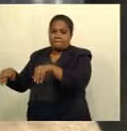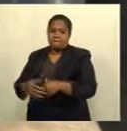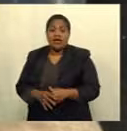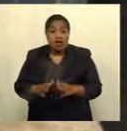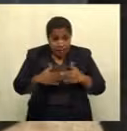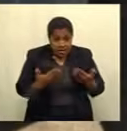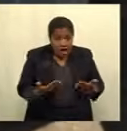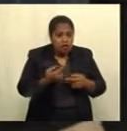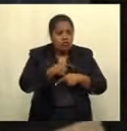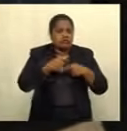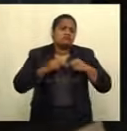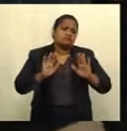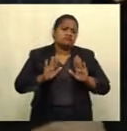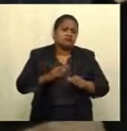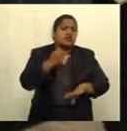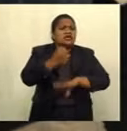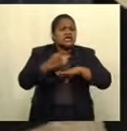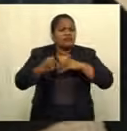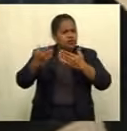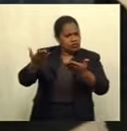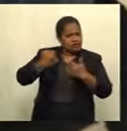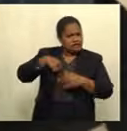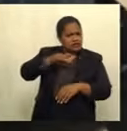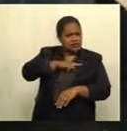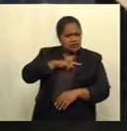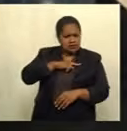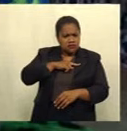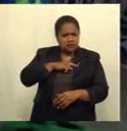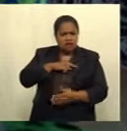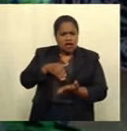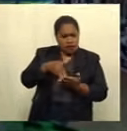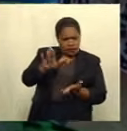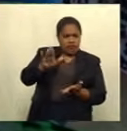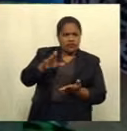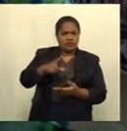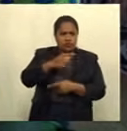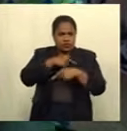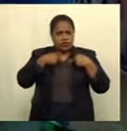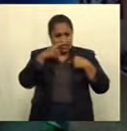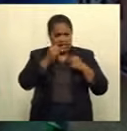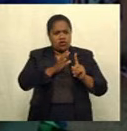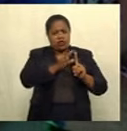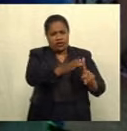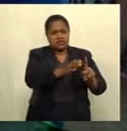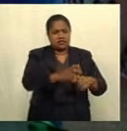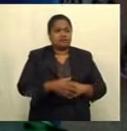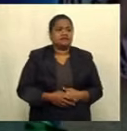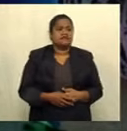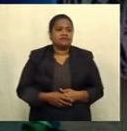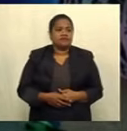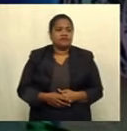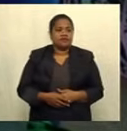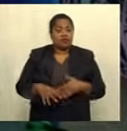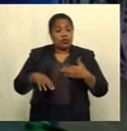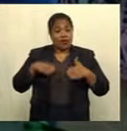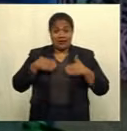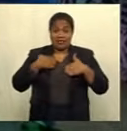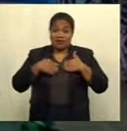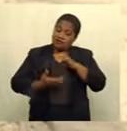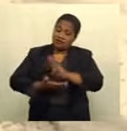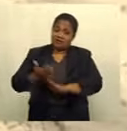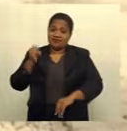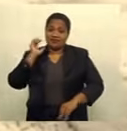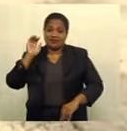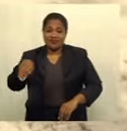the government to give us the approval to undergo our quarantine period. With the excitement of returning home,